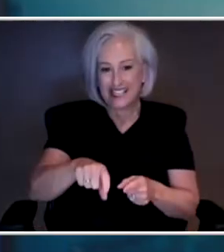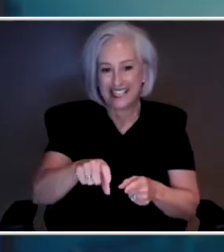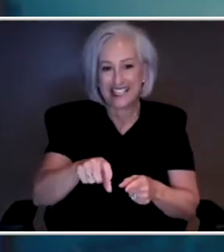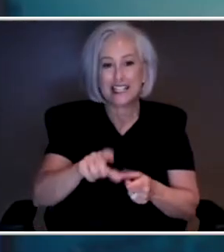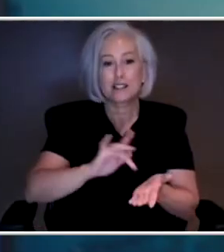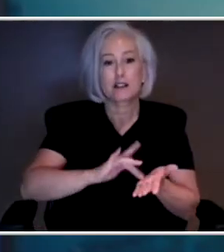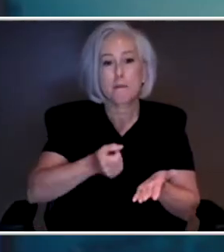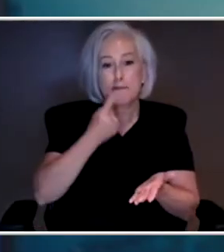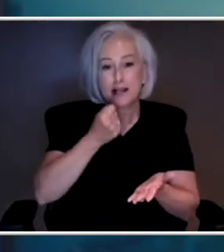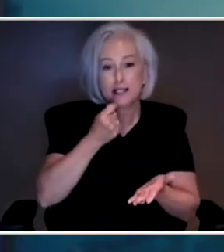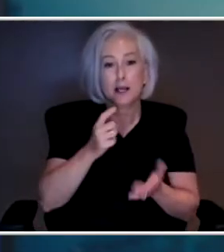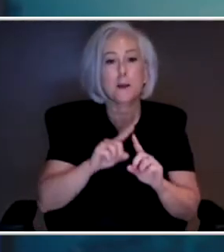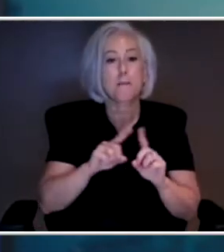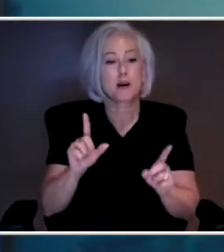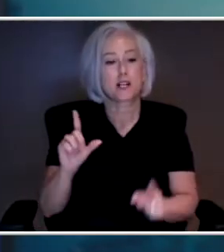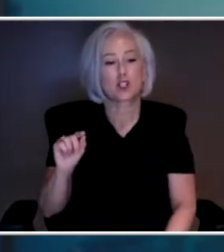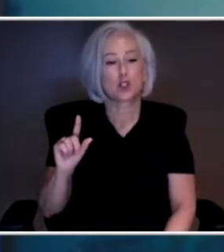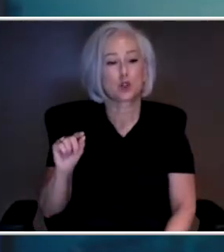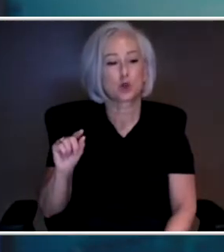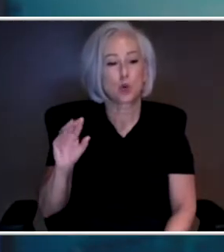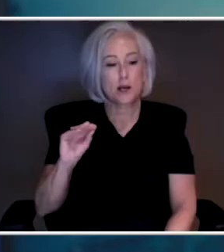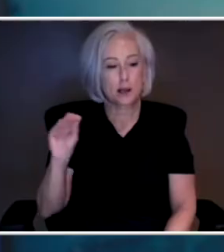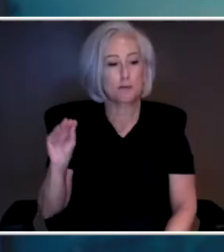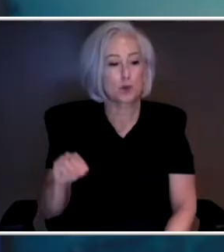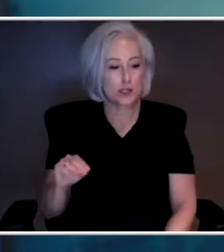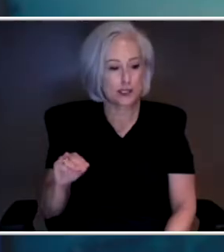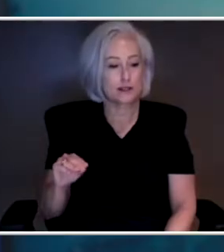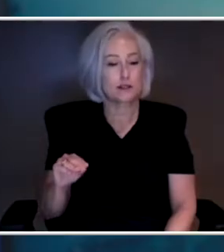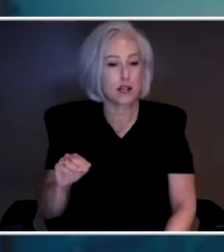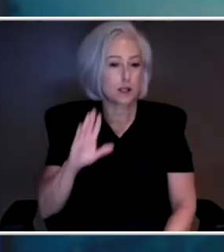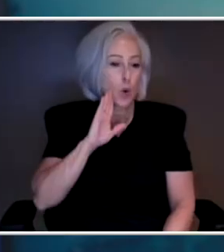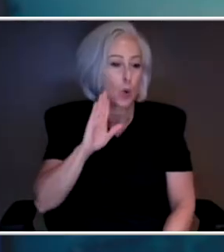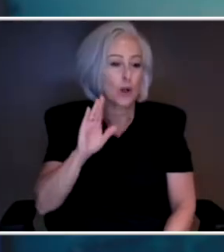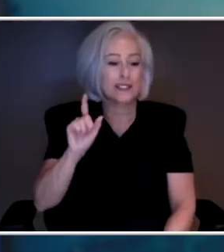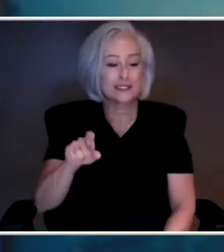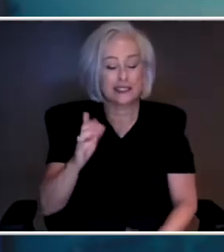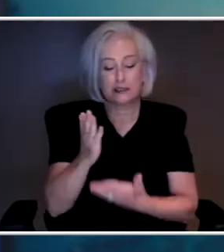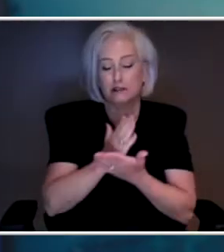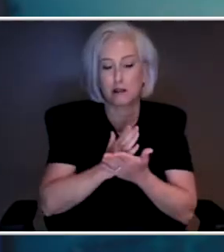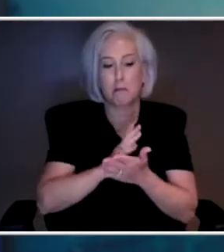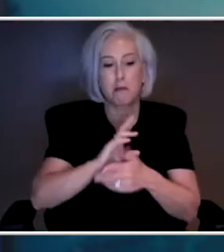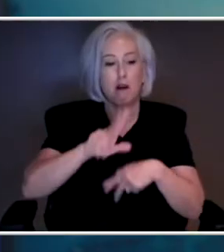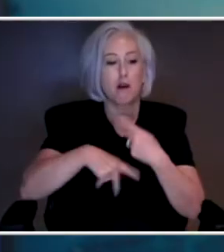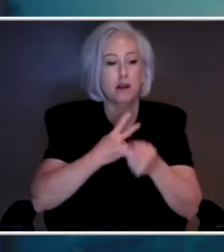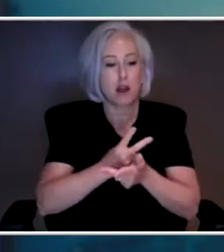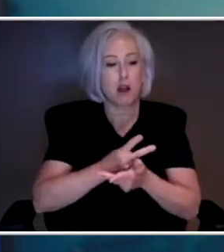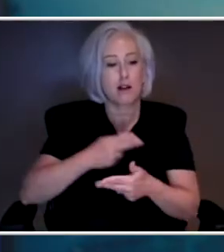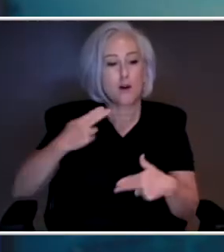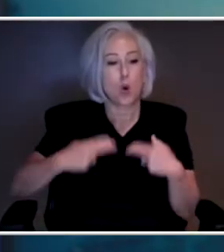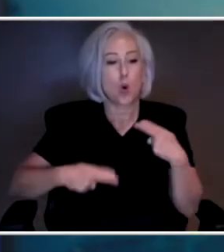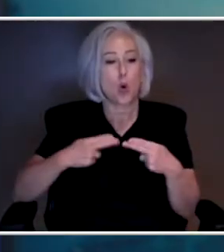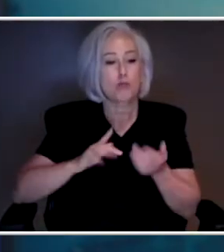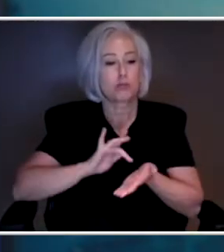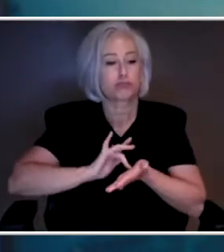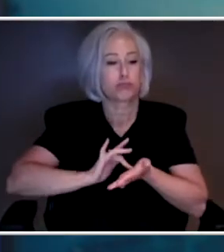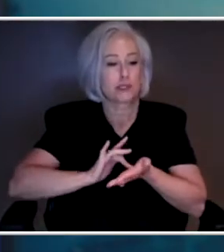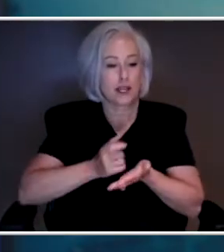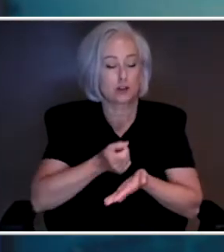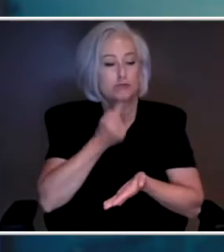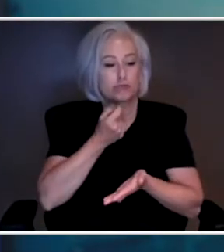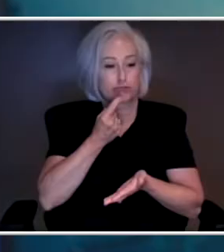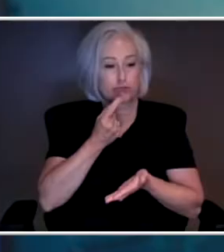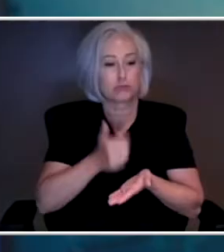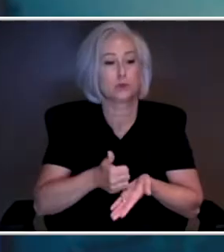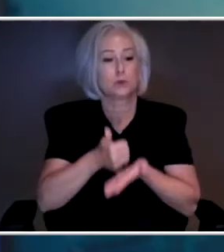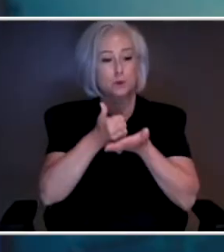of patients that have at least partial thyroid will have to need some hormone replacement to sort of top them off. So. Yeah, to